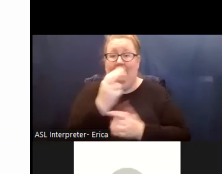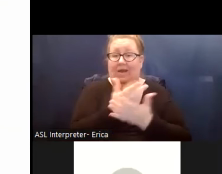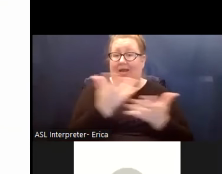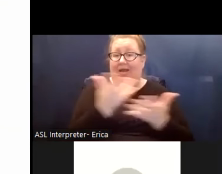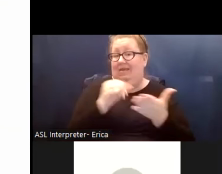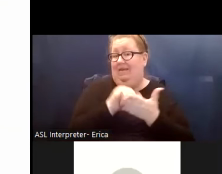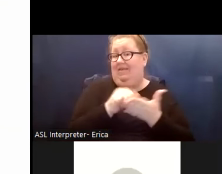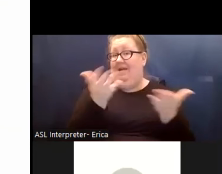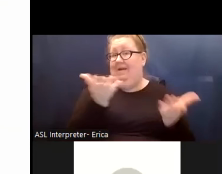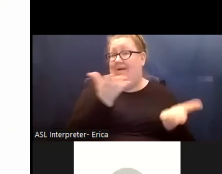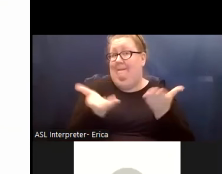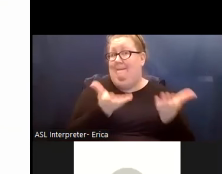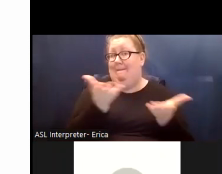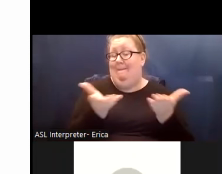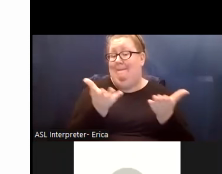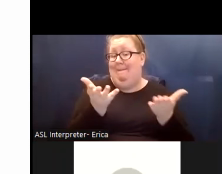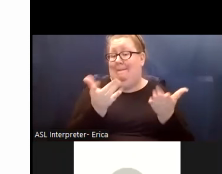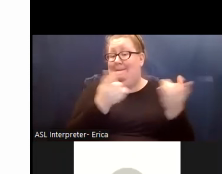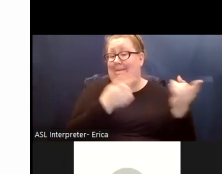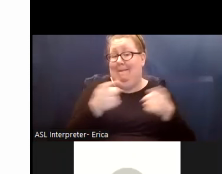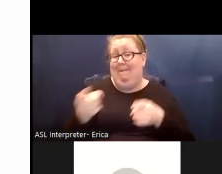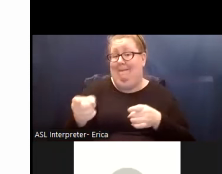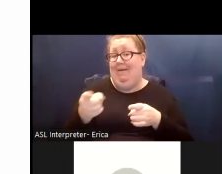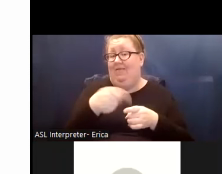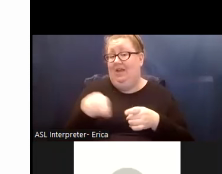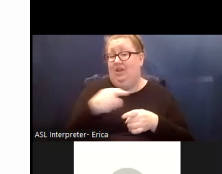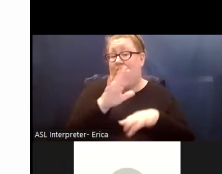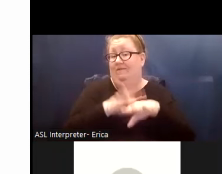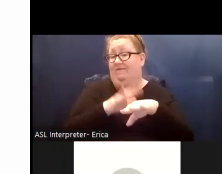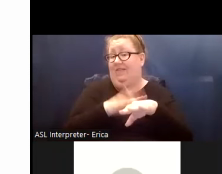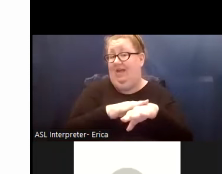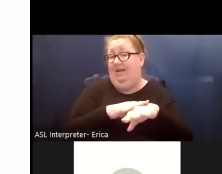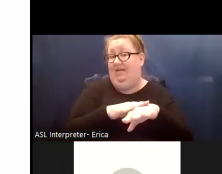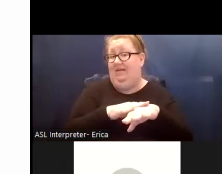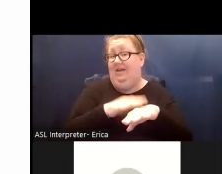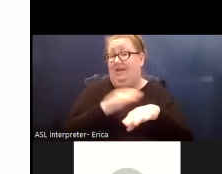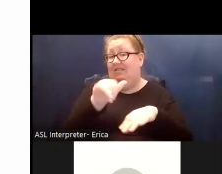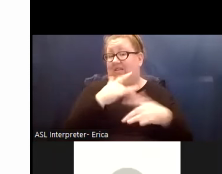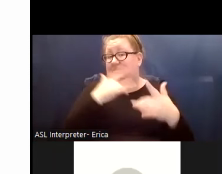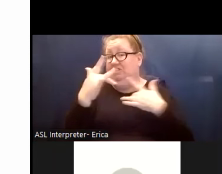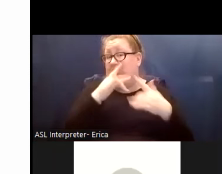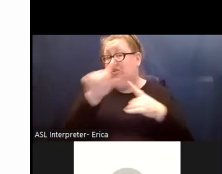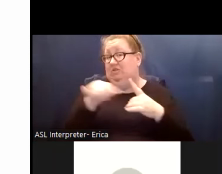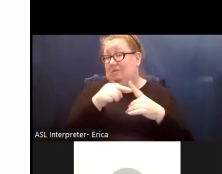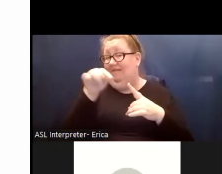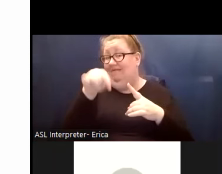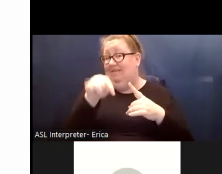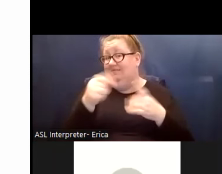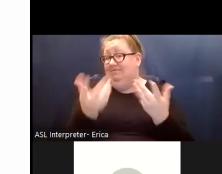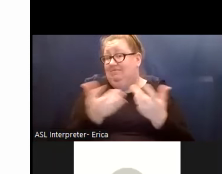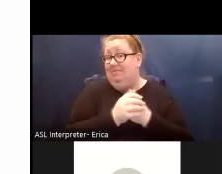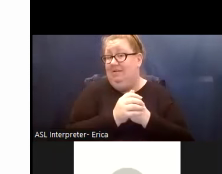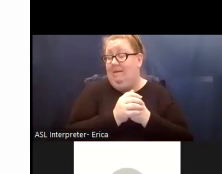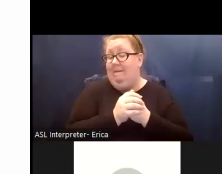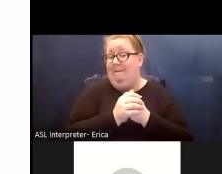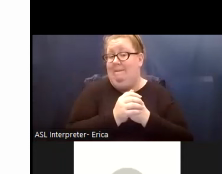that came out, anything that you would flag, also anything that concerns you about this scenario.